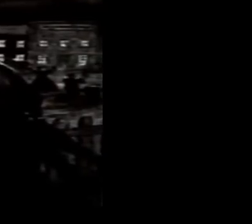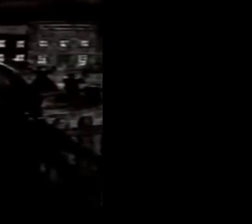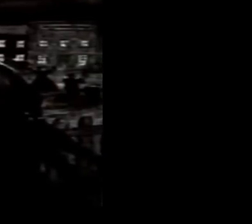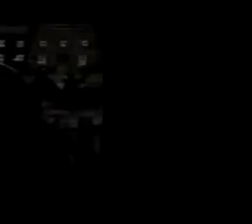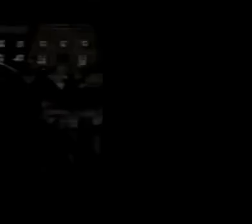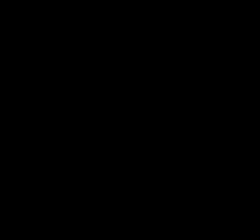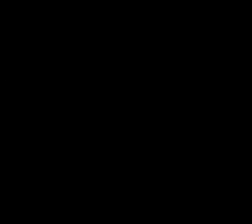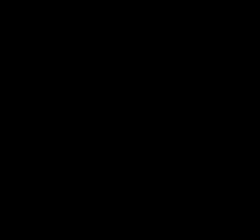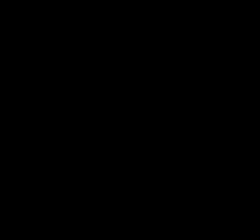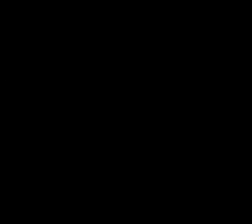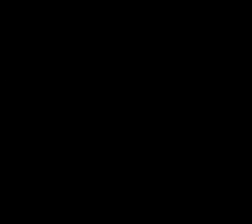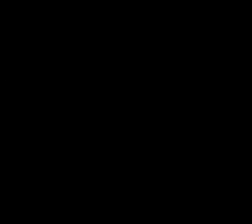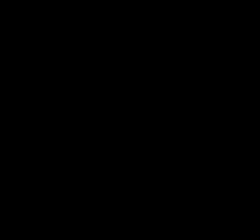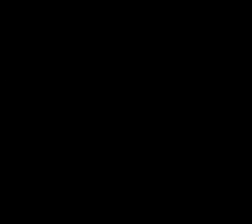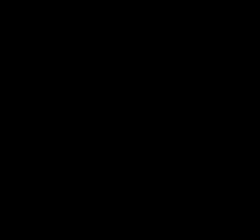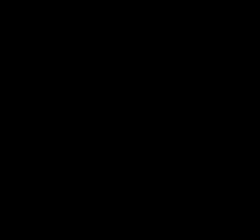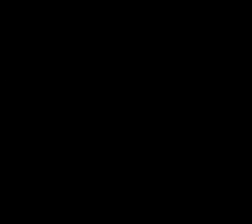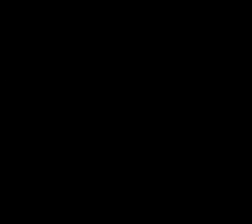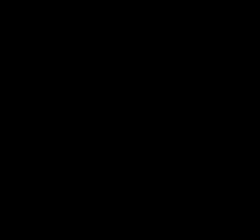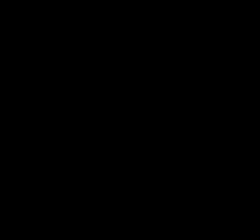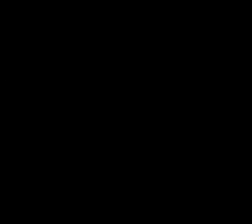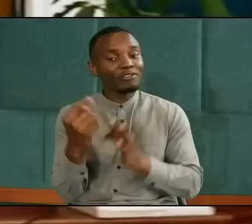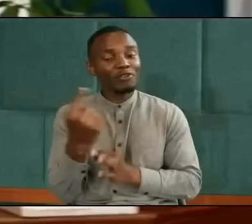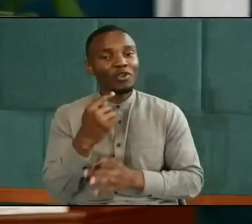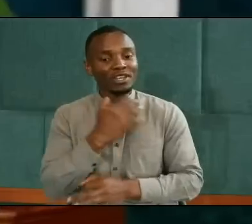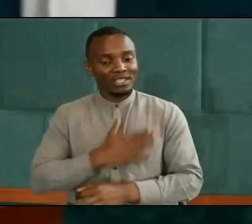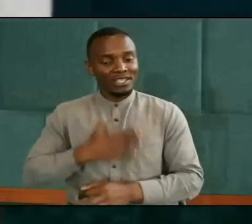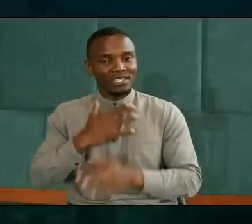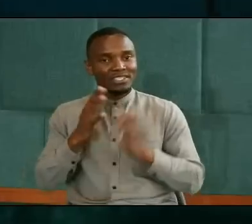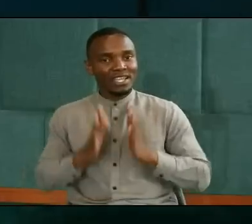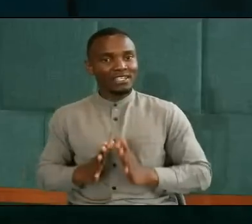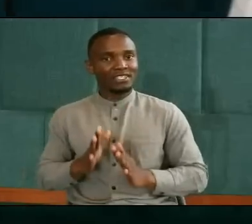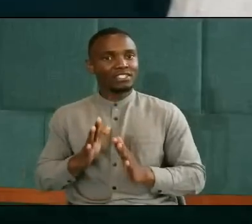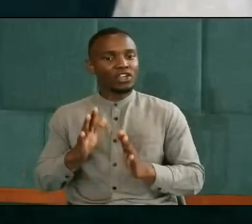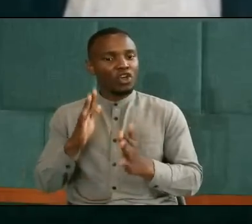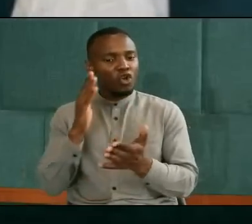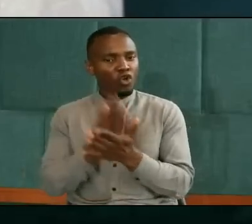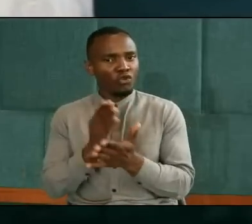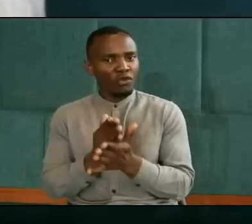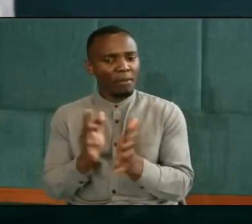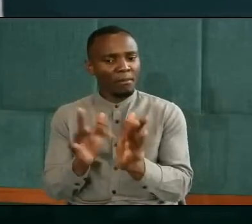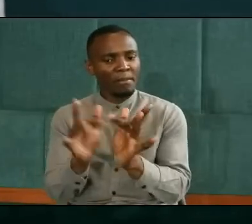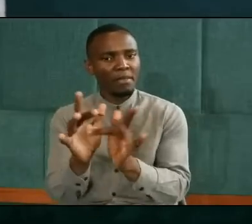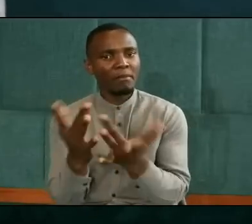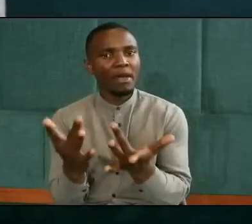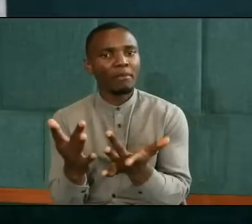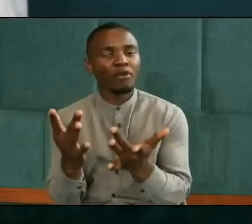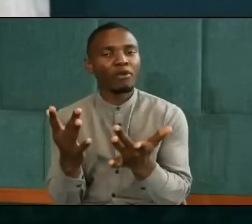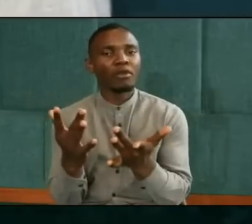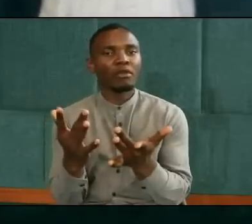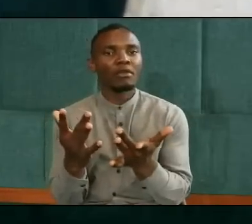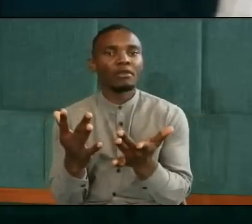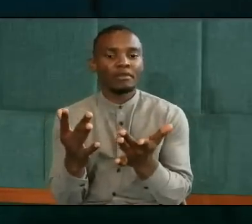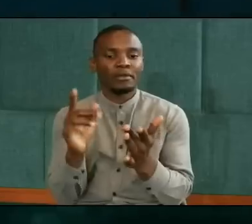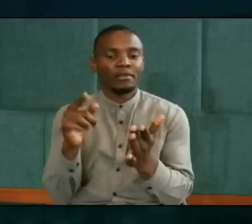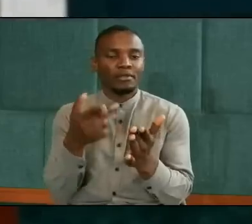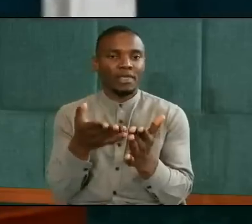So they can't find explanation. If they only check the preacher would be able to provide you with explanation.